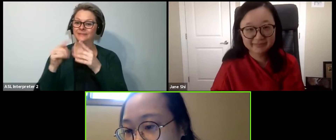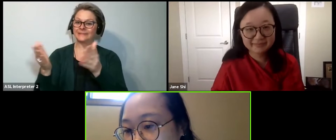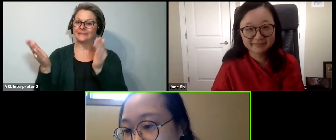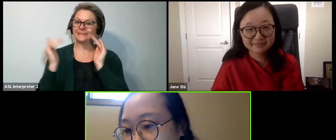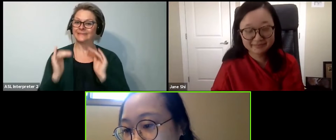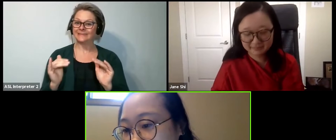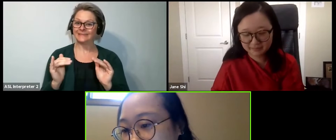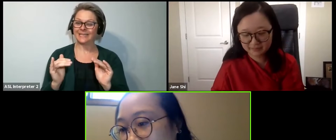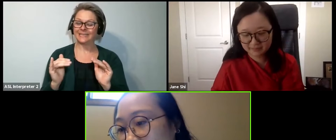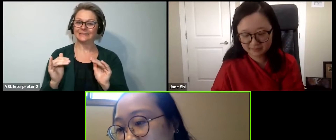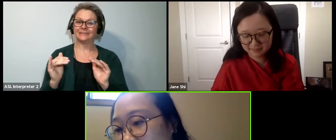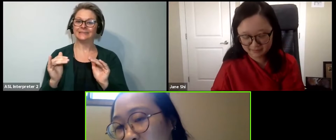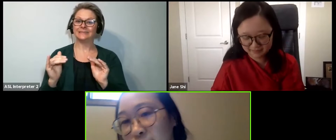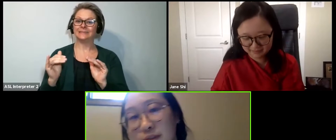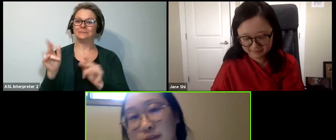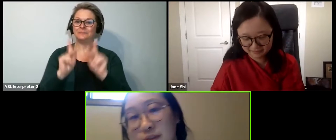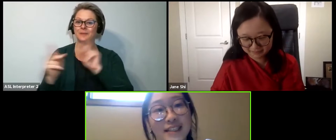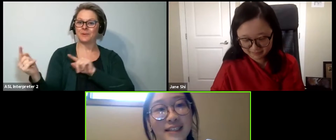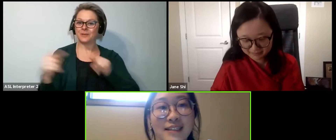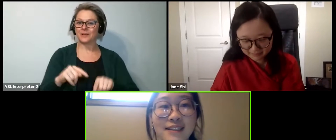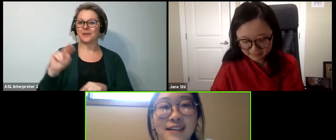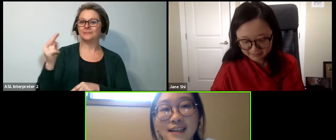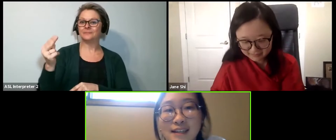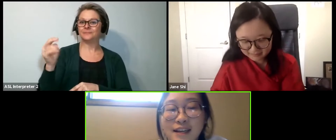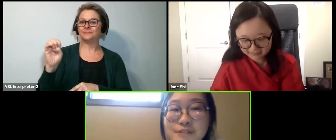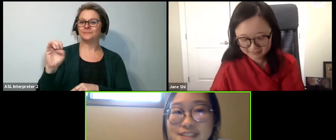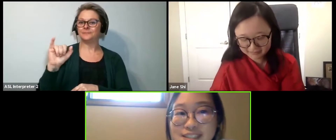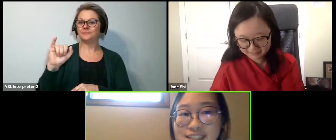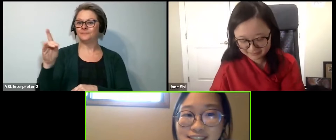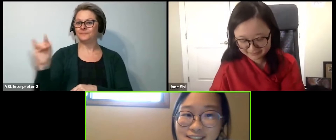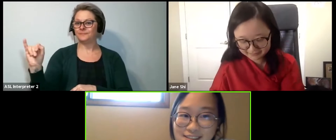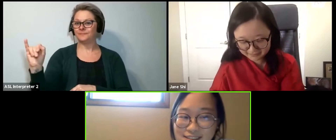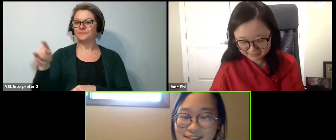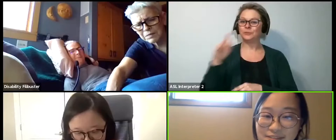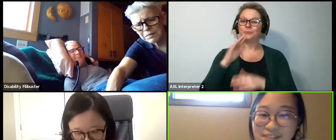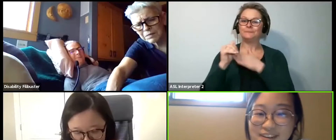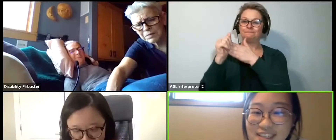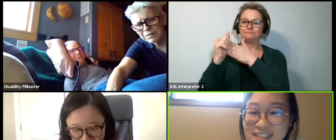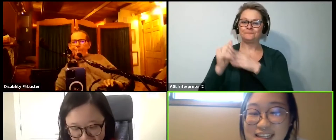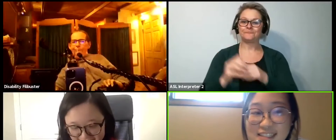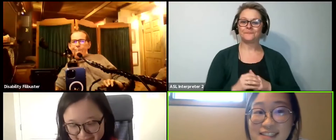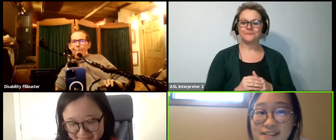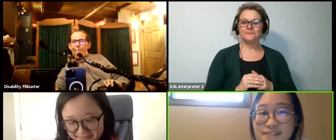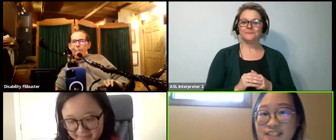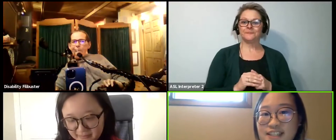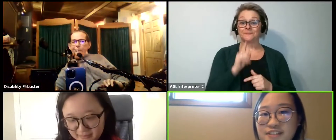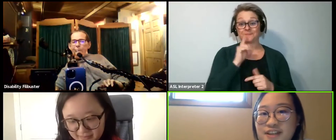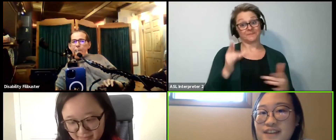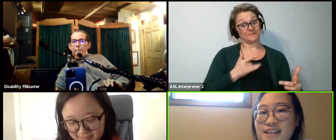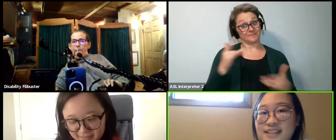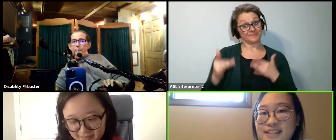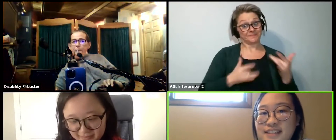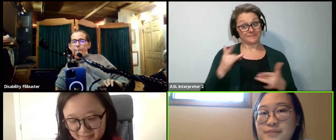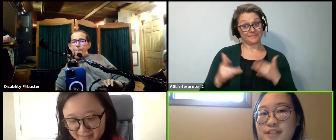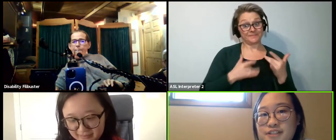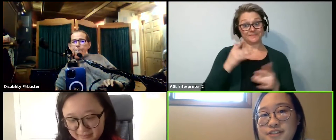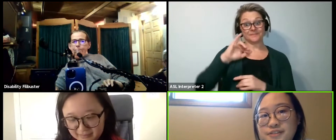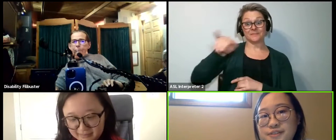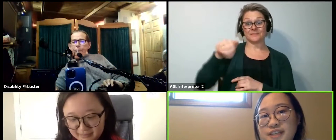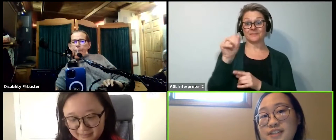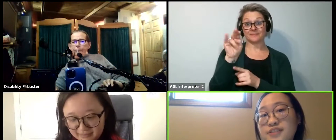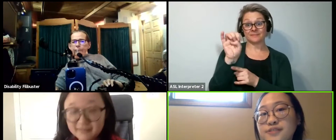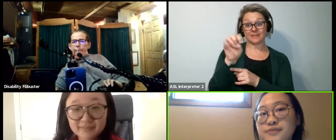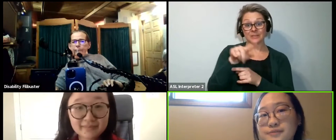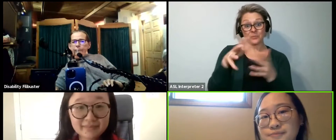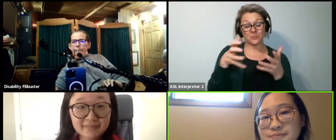And I believe it will be Heidi who will be hosting. Very exciting stuff. Jane, do you have anything you want